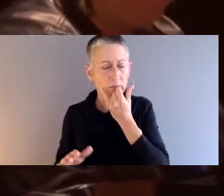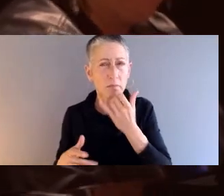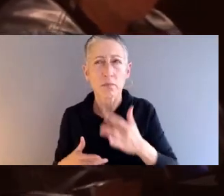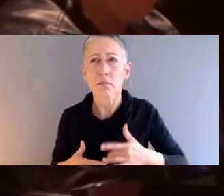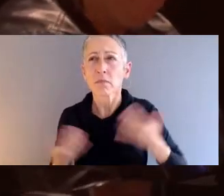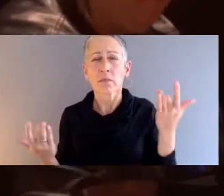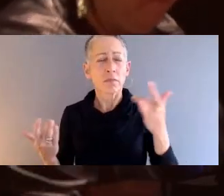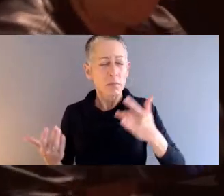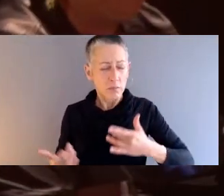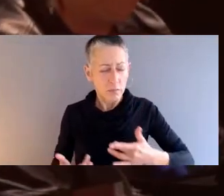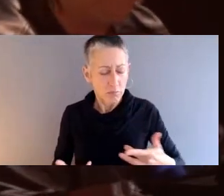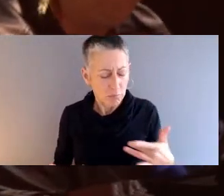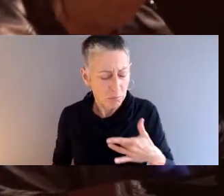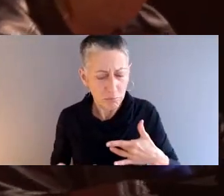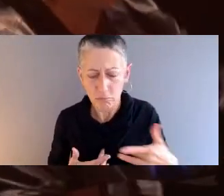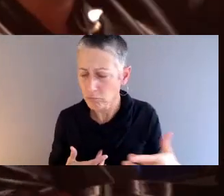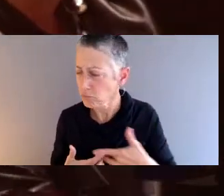going